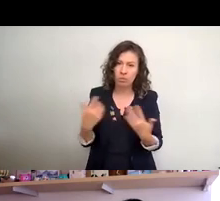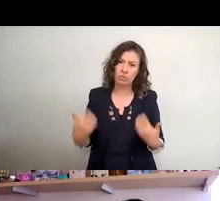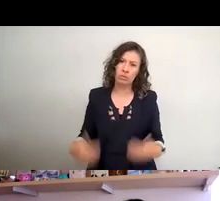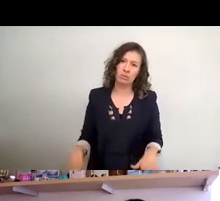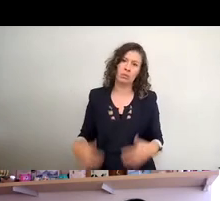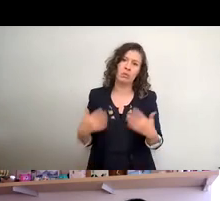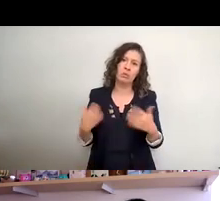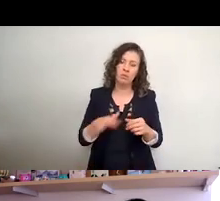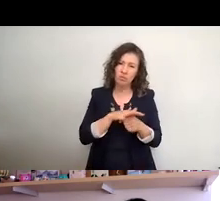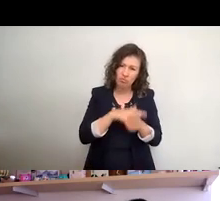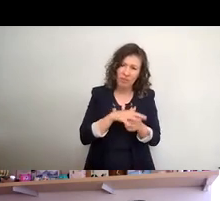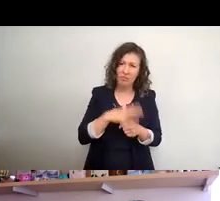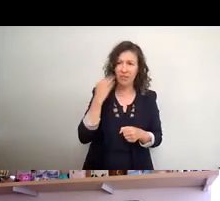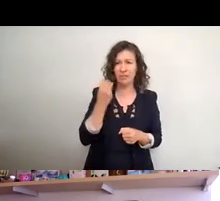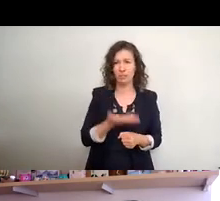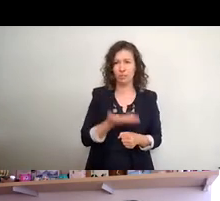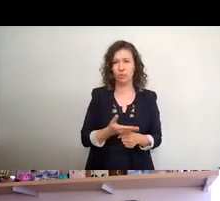experiences.